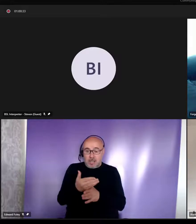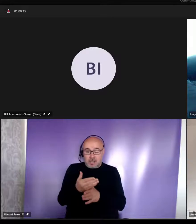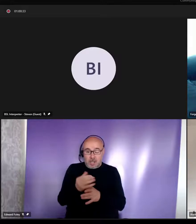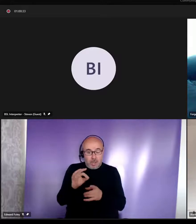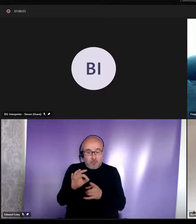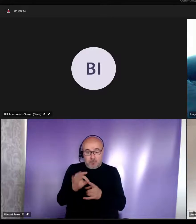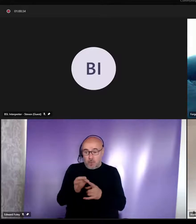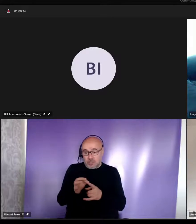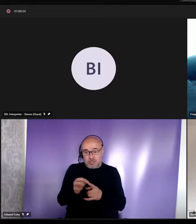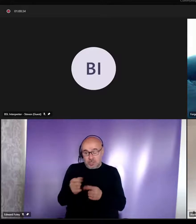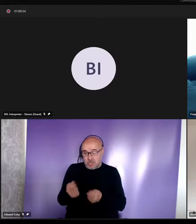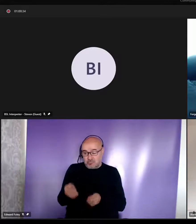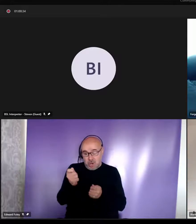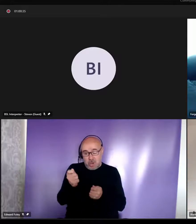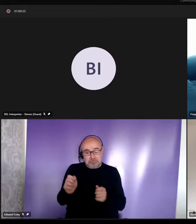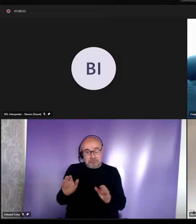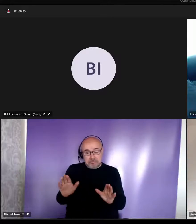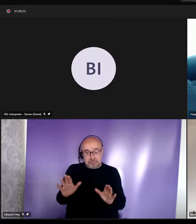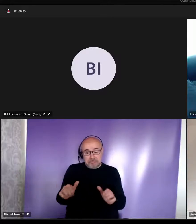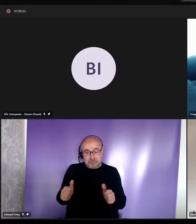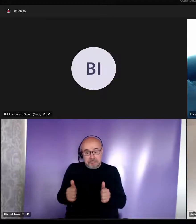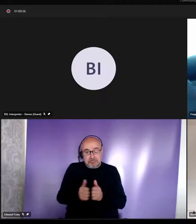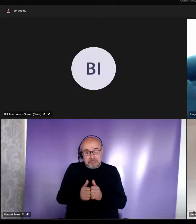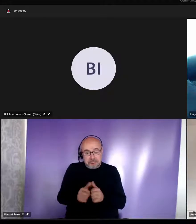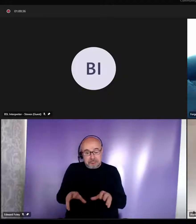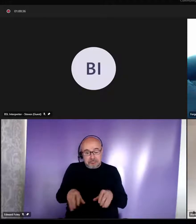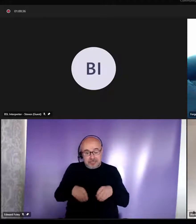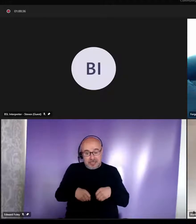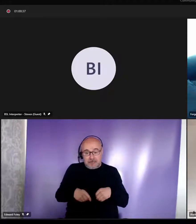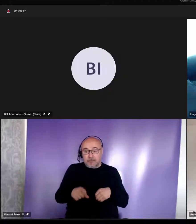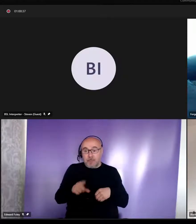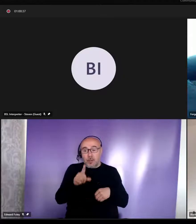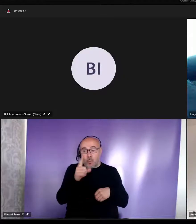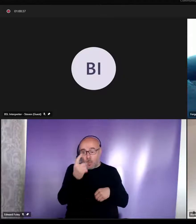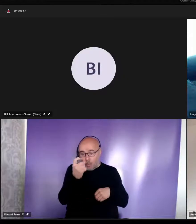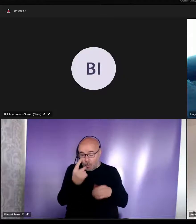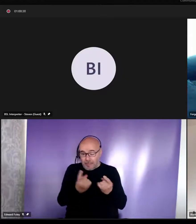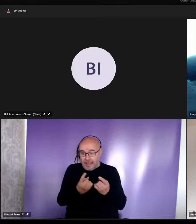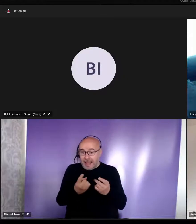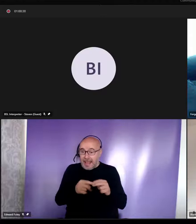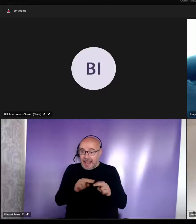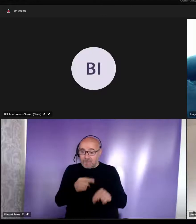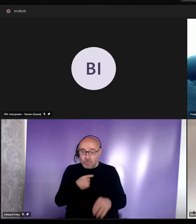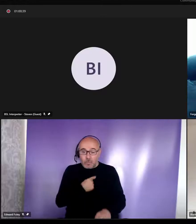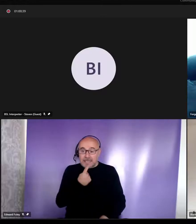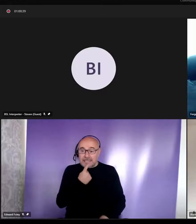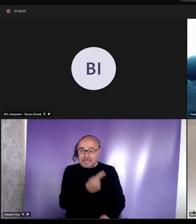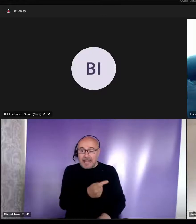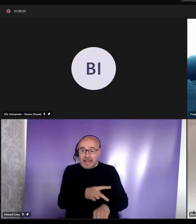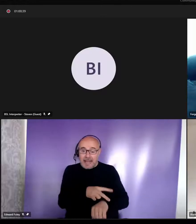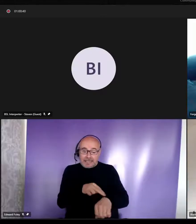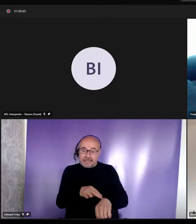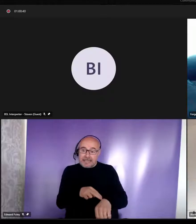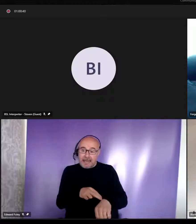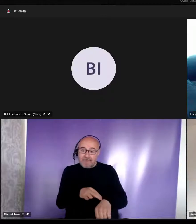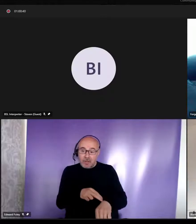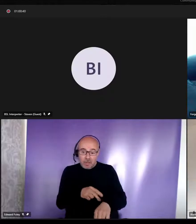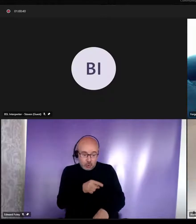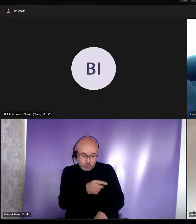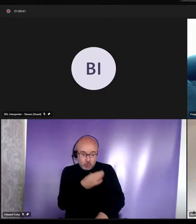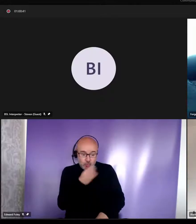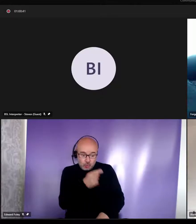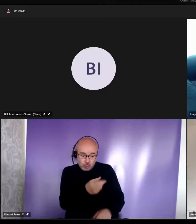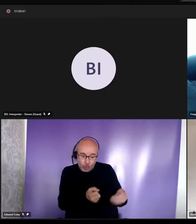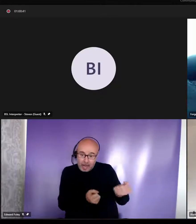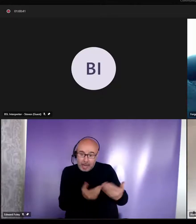that if we were to ask employees to use their vehicles again, they need to be willing to do so. They need